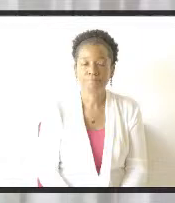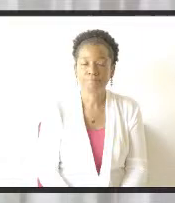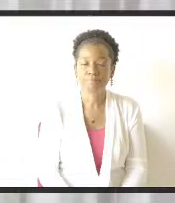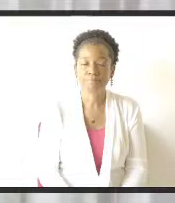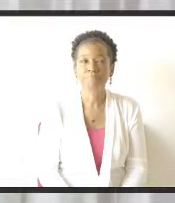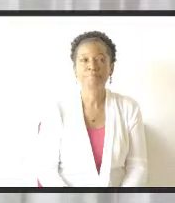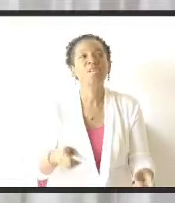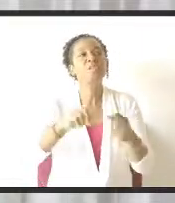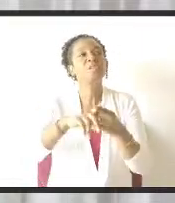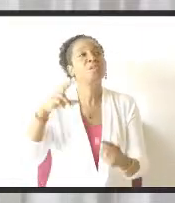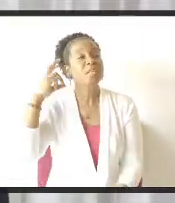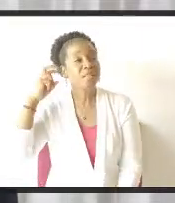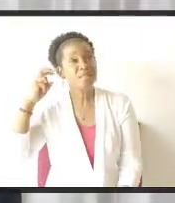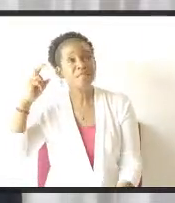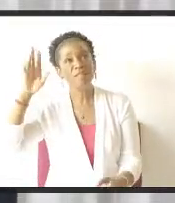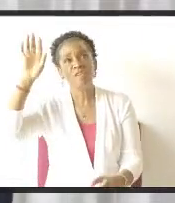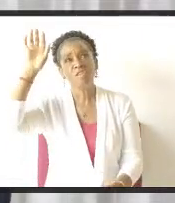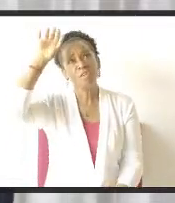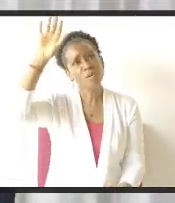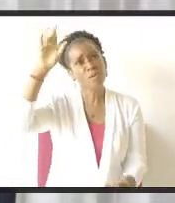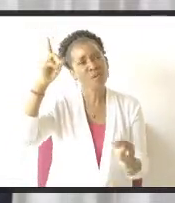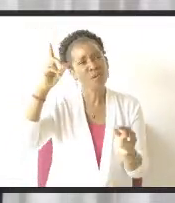To listen to your word